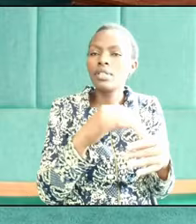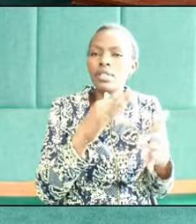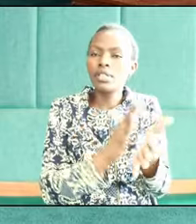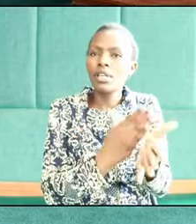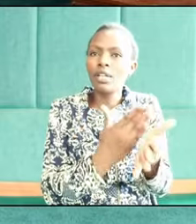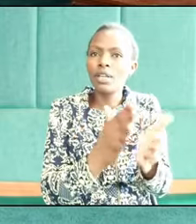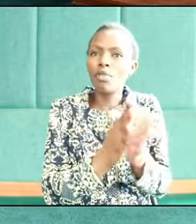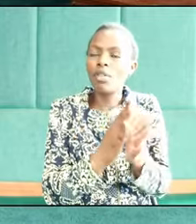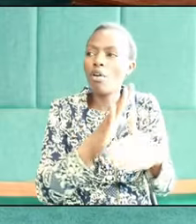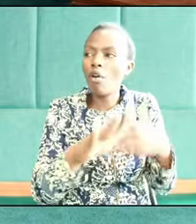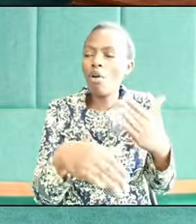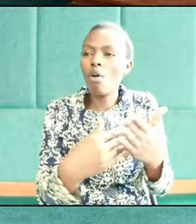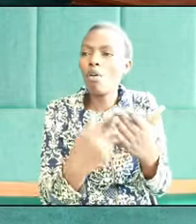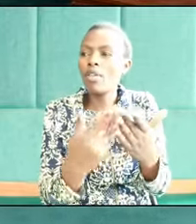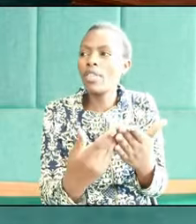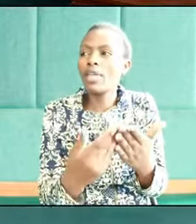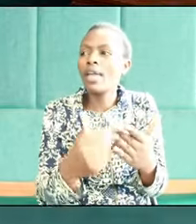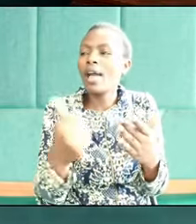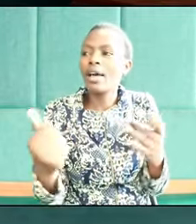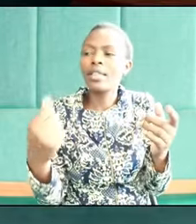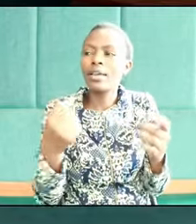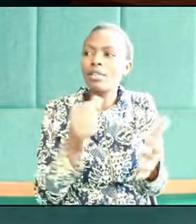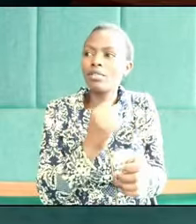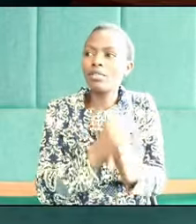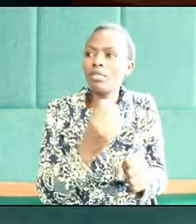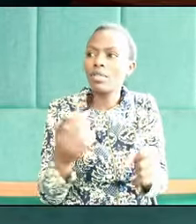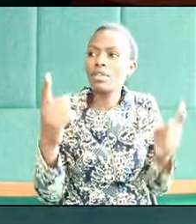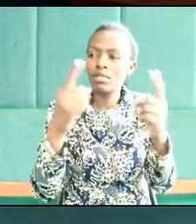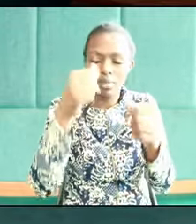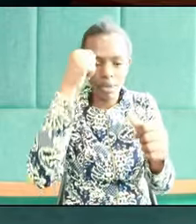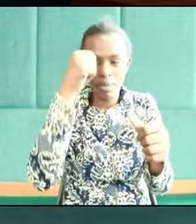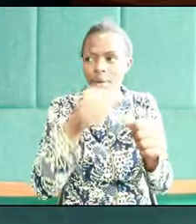amongst themselves and do this to remember him.